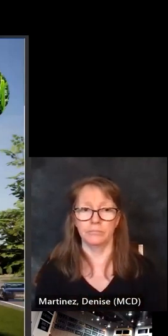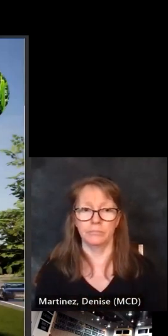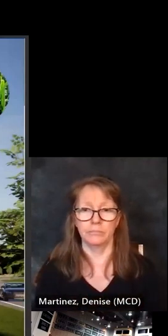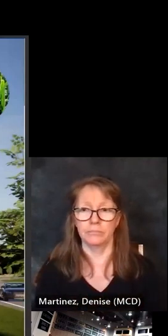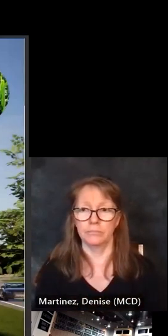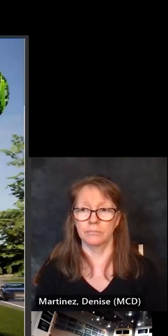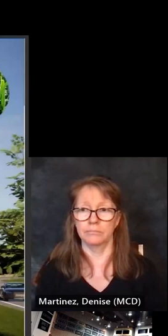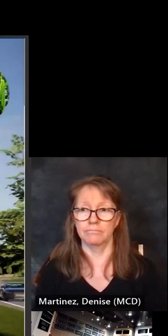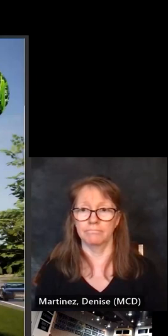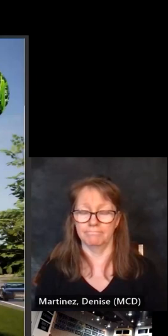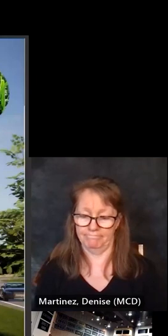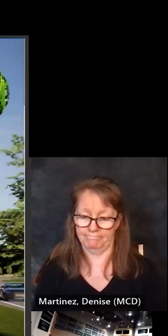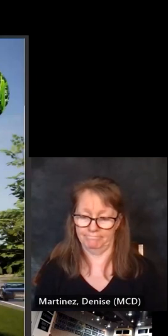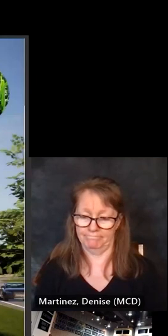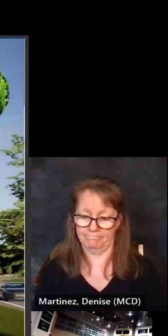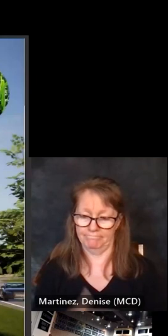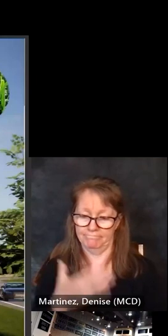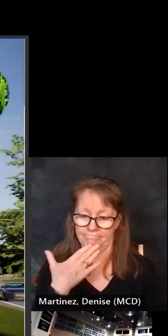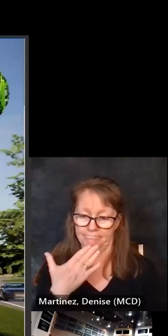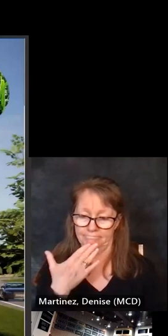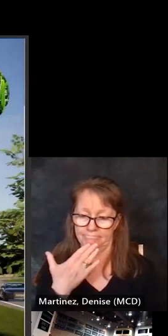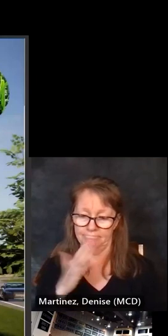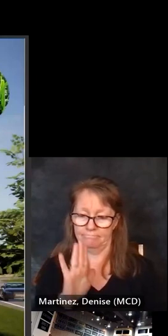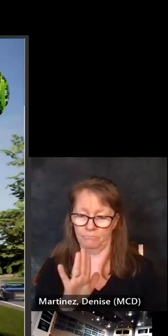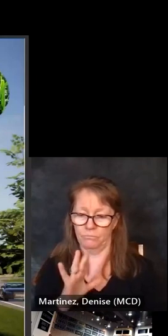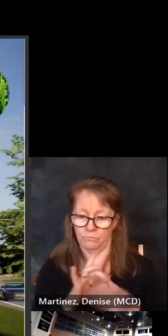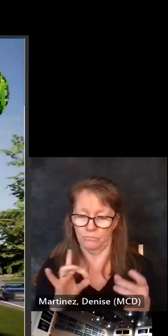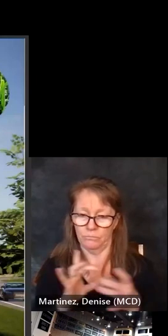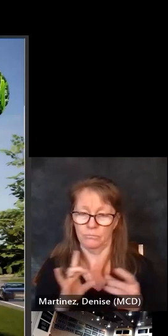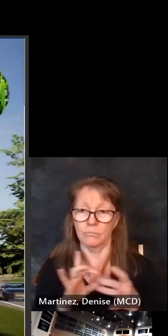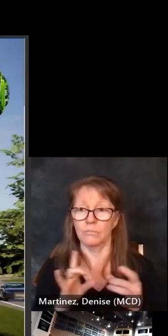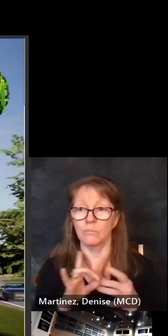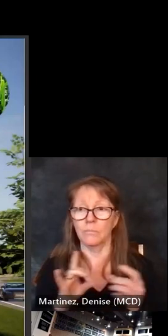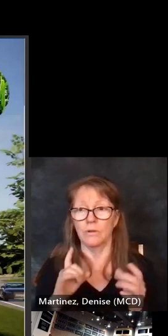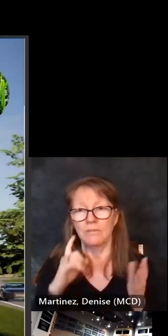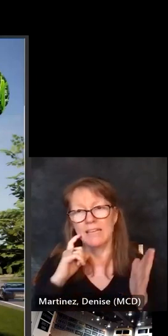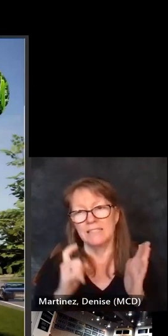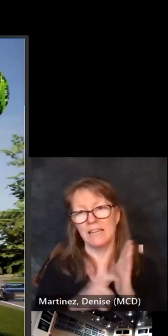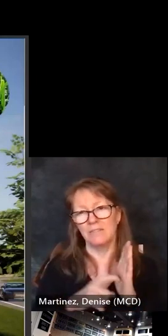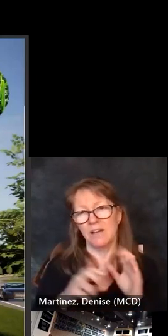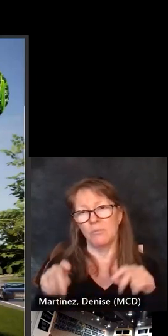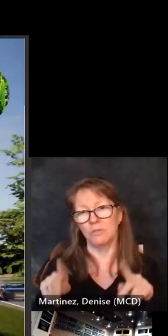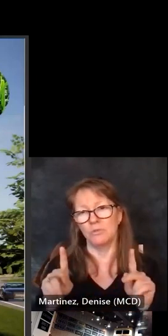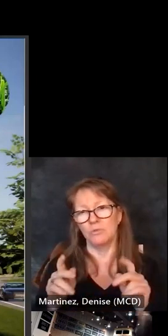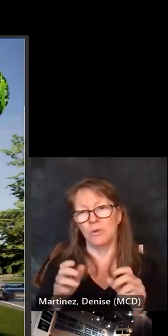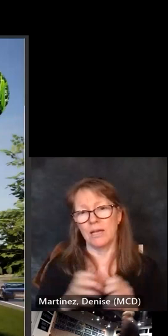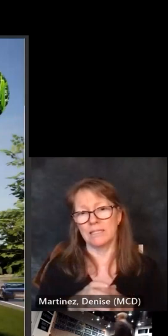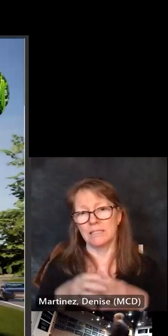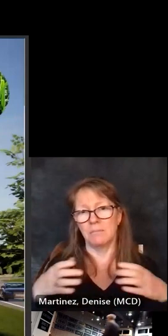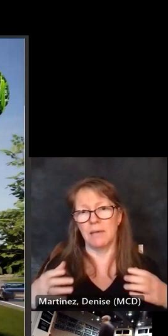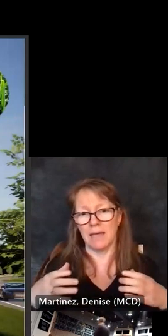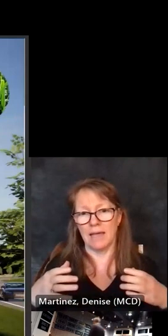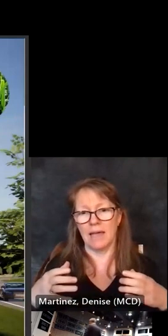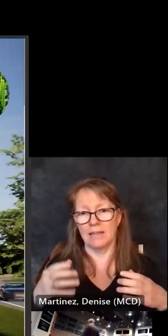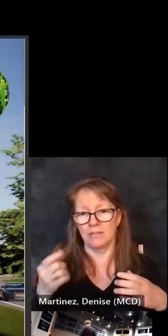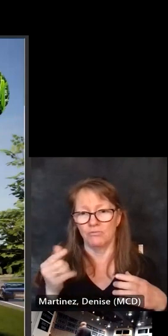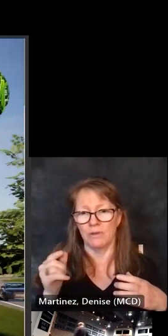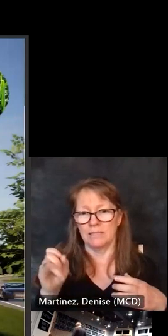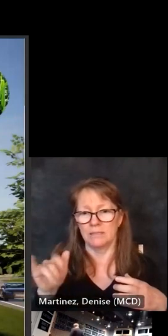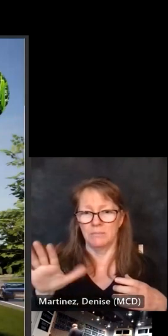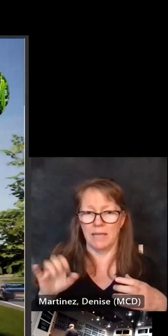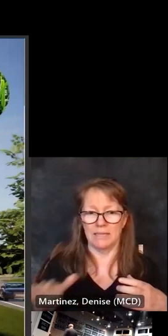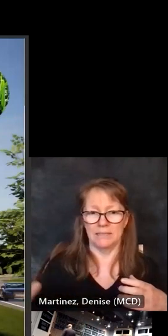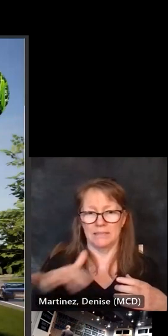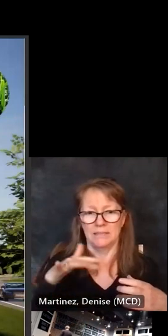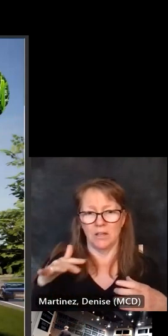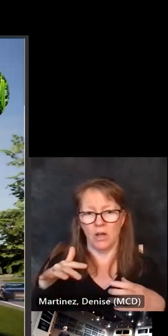you. Thanks for your comments. I think we've identified opportunities to expand the green space on the Arborway side of the